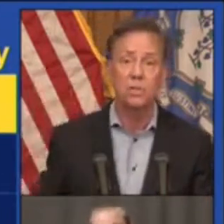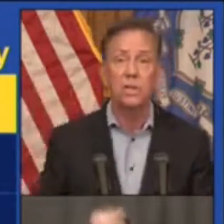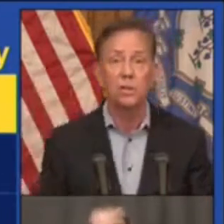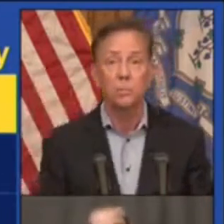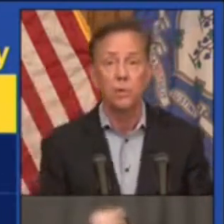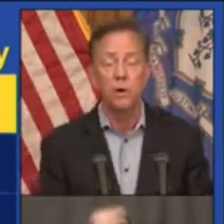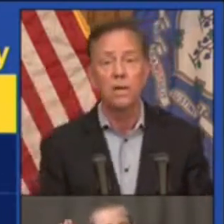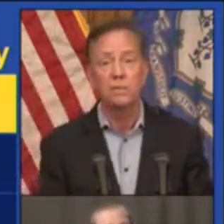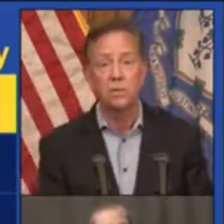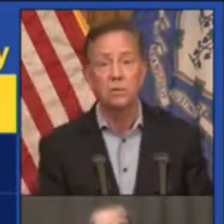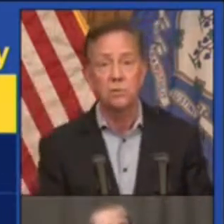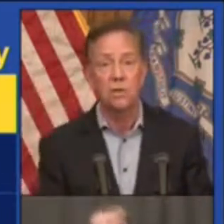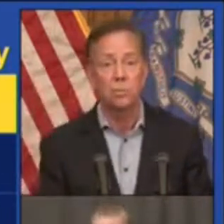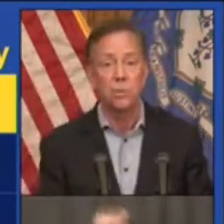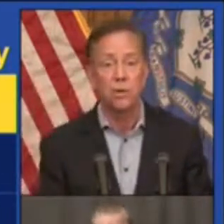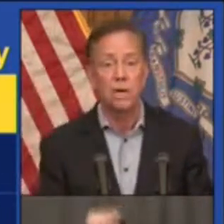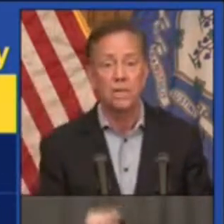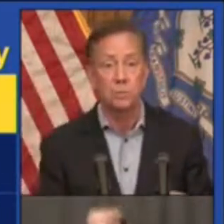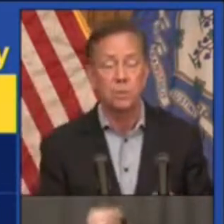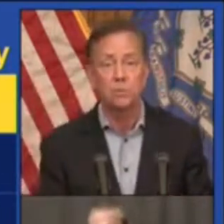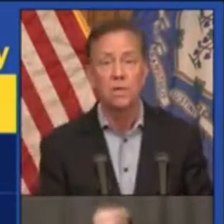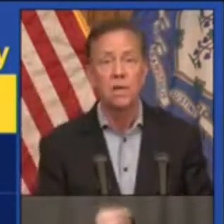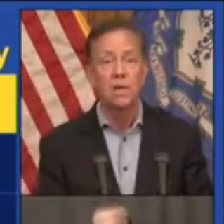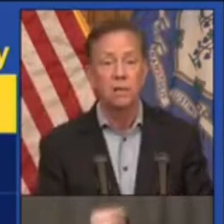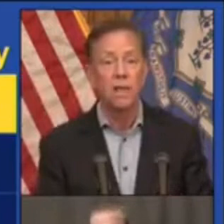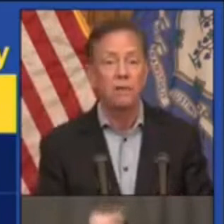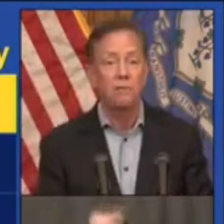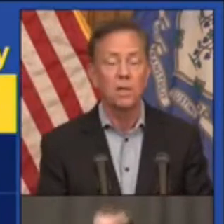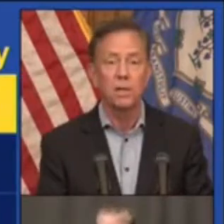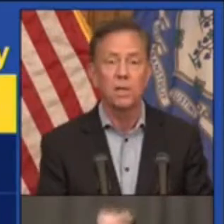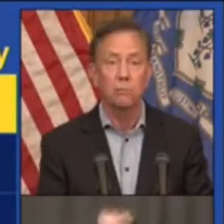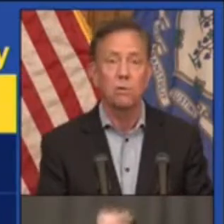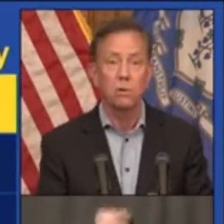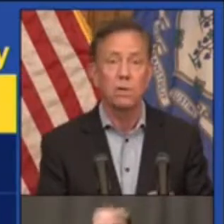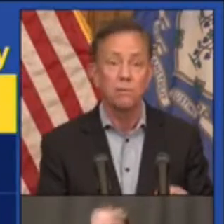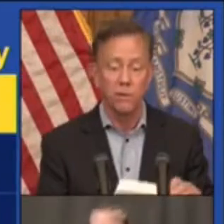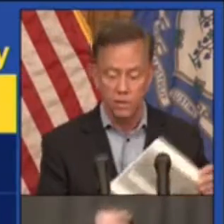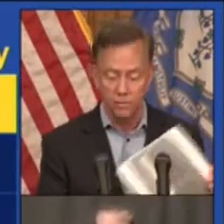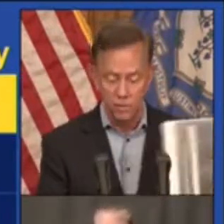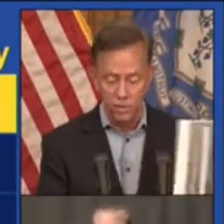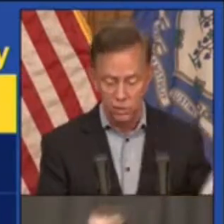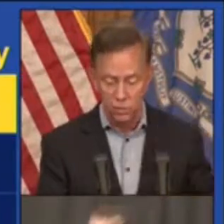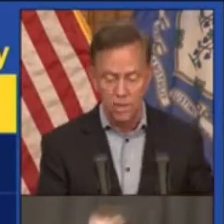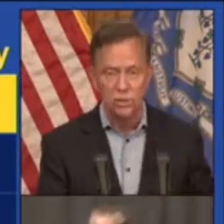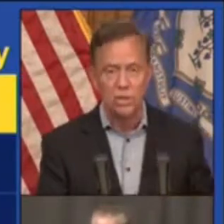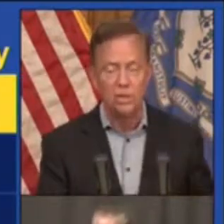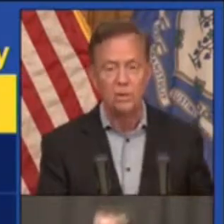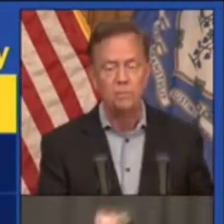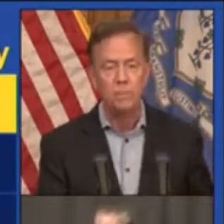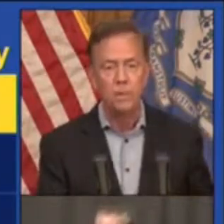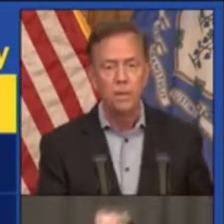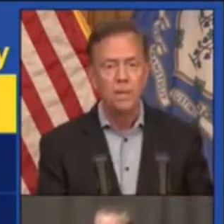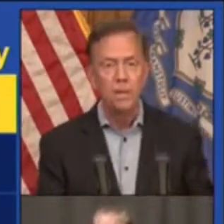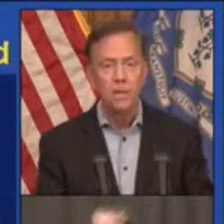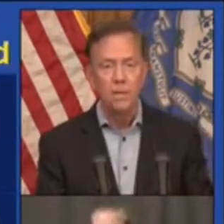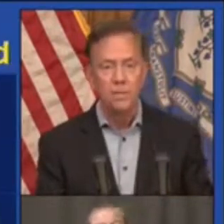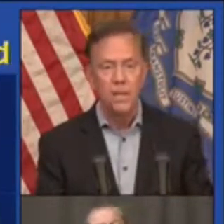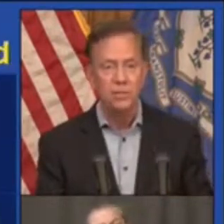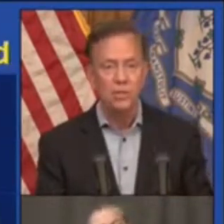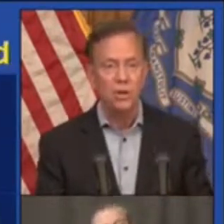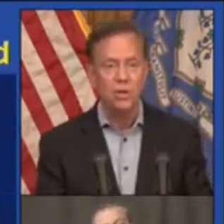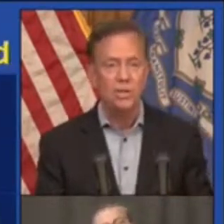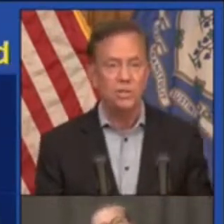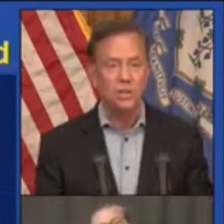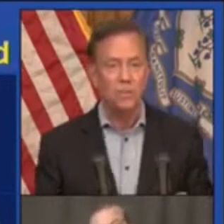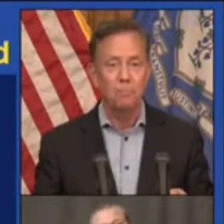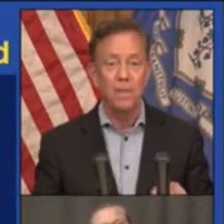capacity in a number of their ICUs and a number of their hospitals. And thankfully, we're in a very different situation here. This next